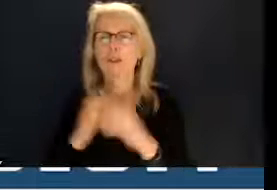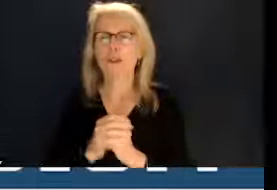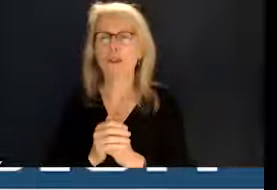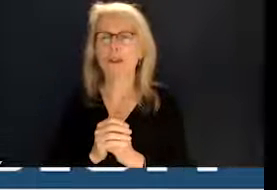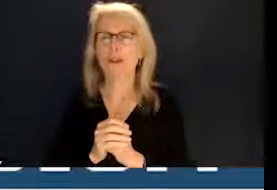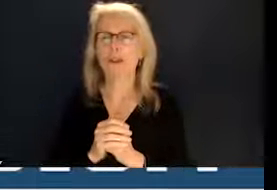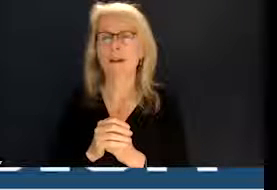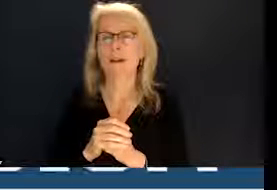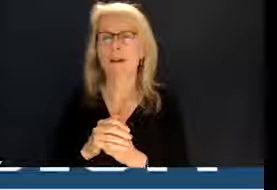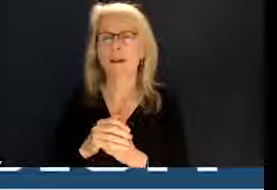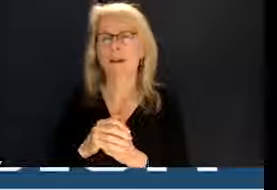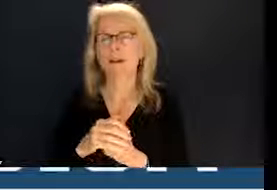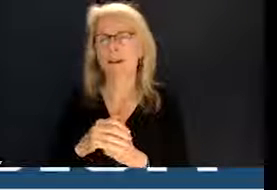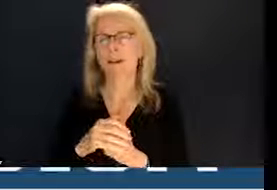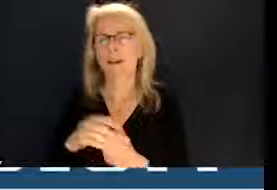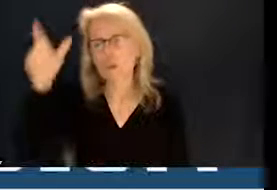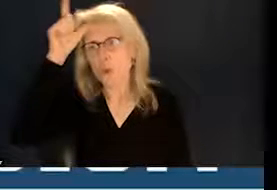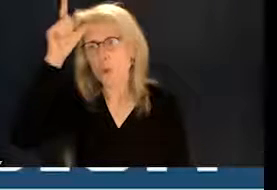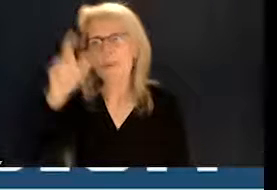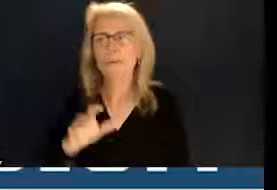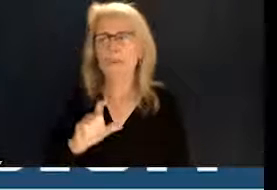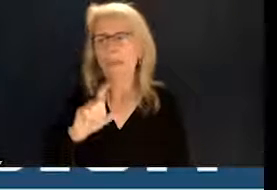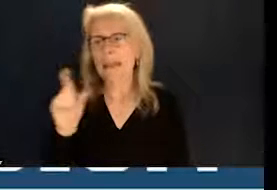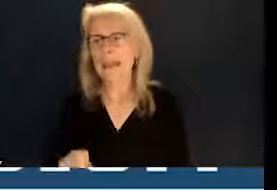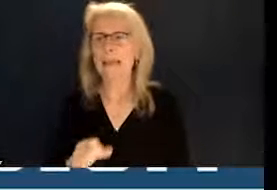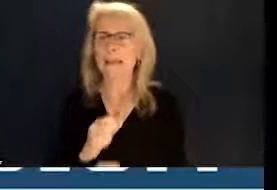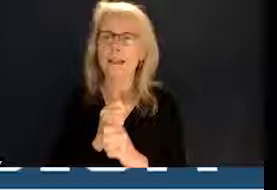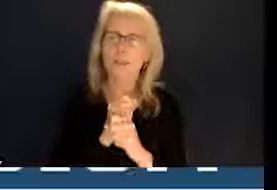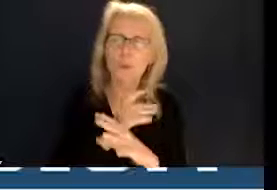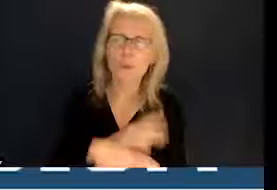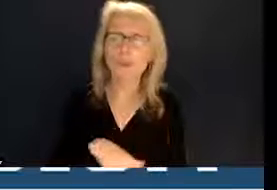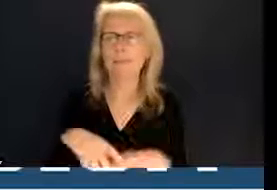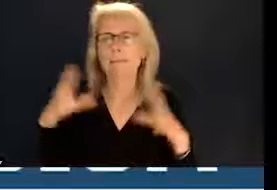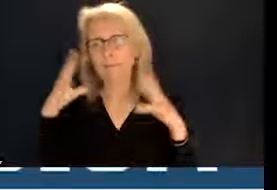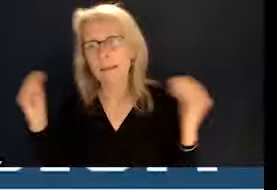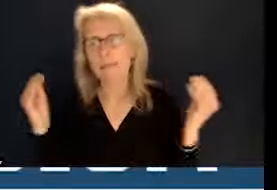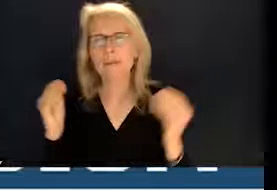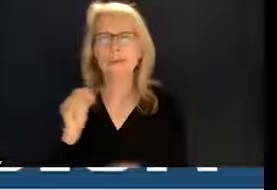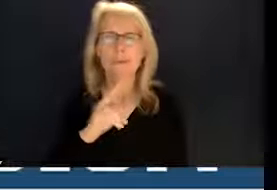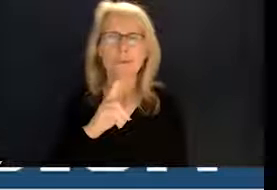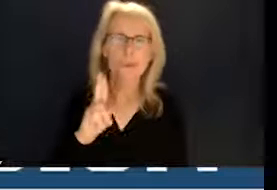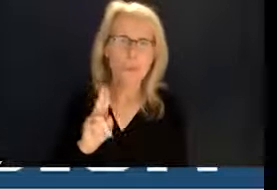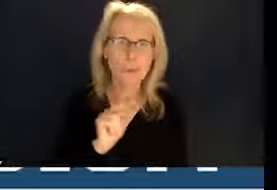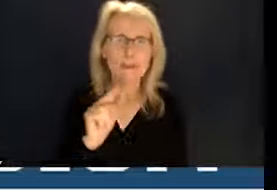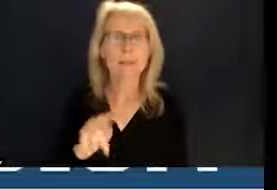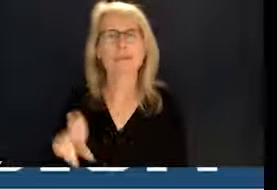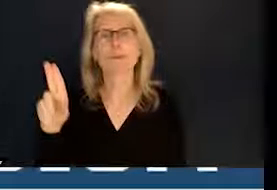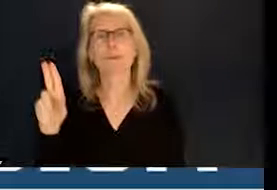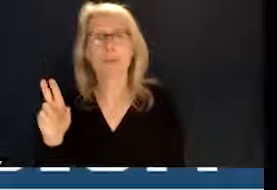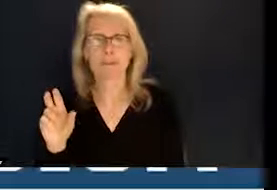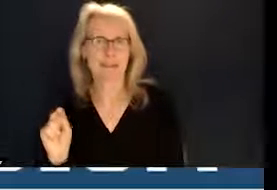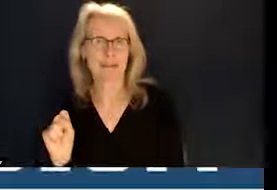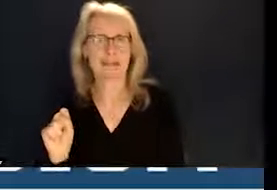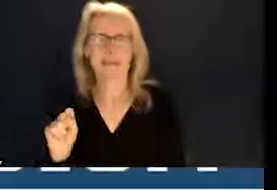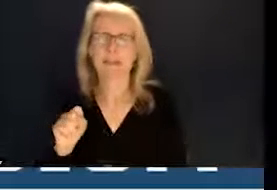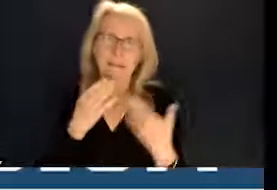United Kingdom, and the United States. Wow. Good morning, good afternoon, good evening, wherever you are. Thank